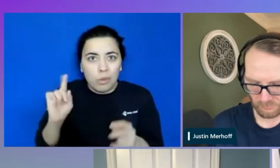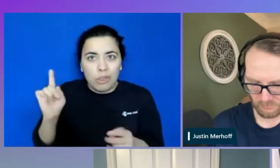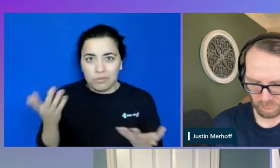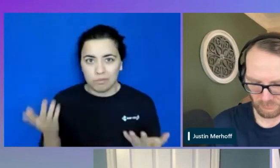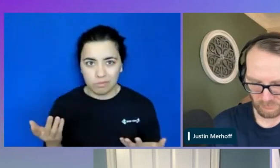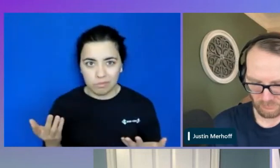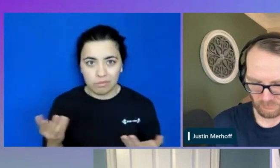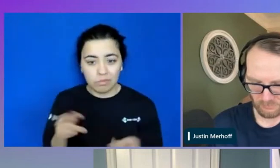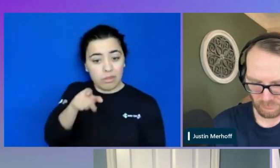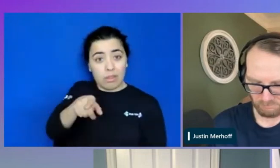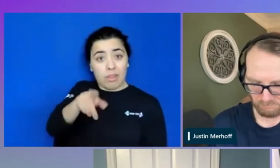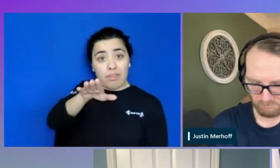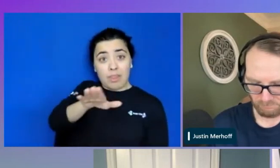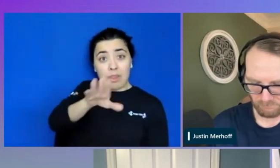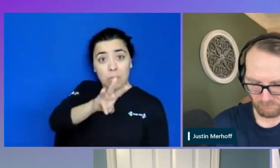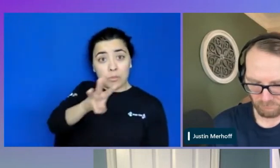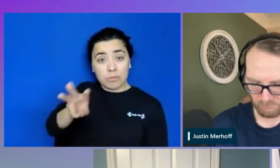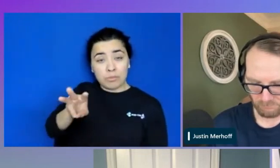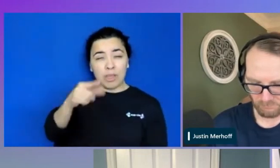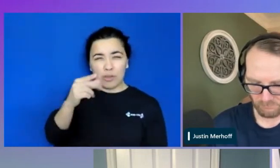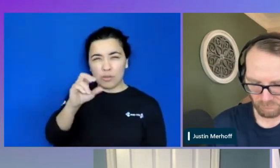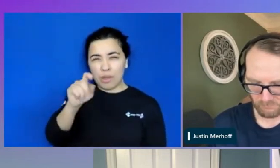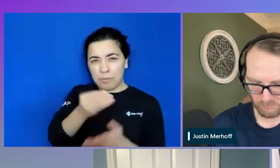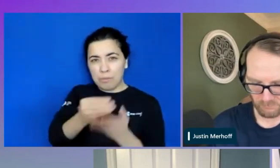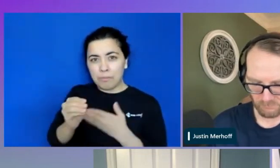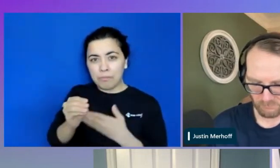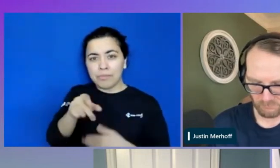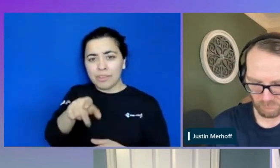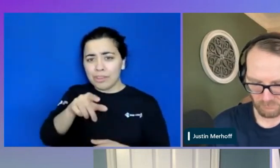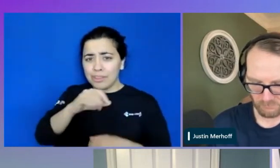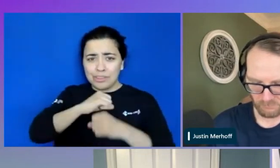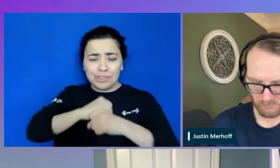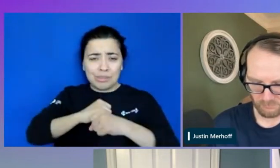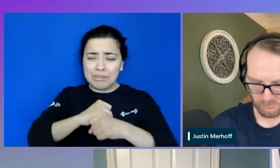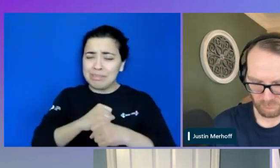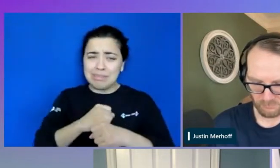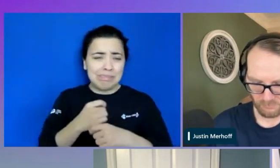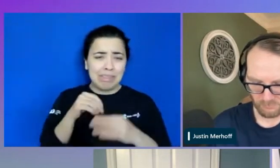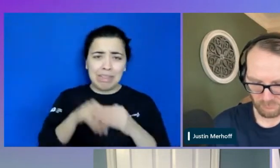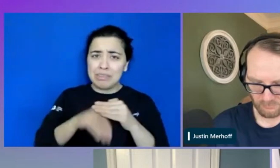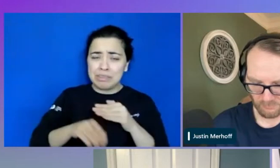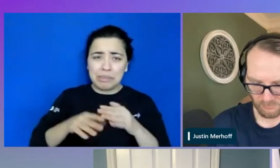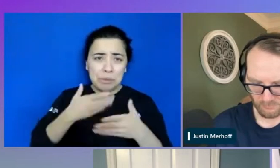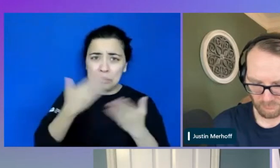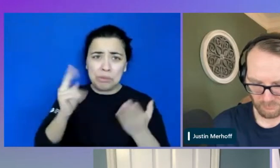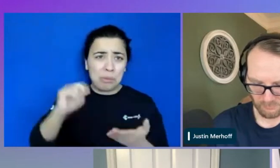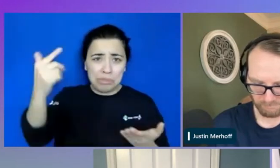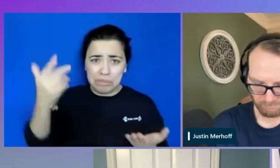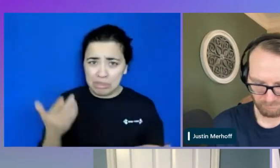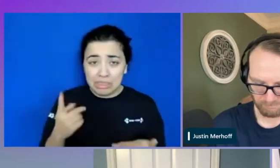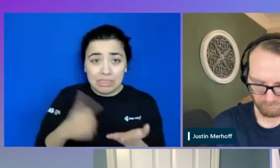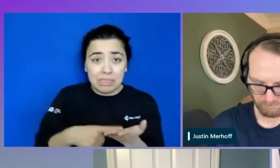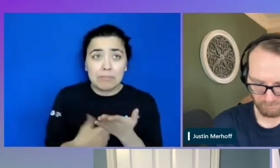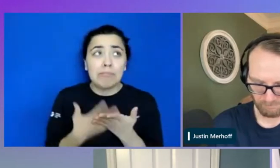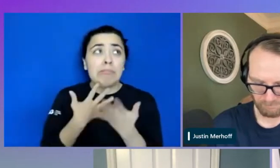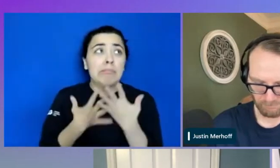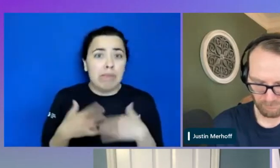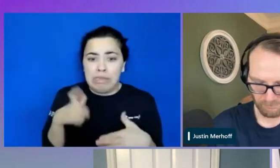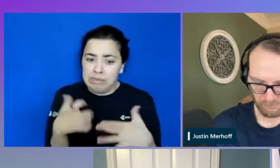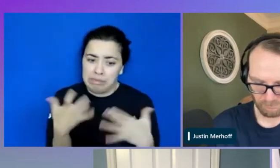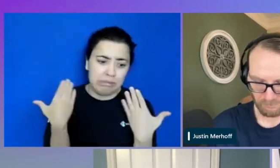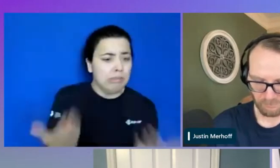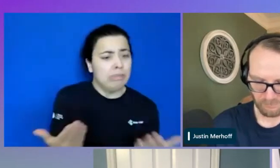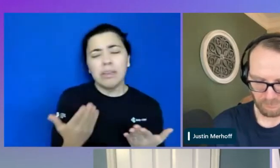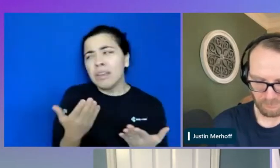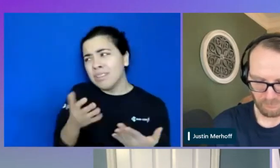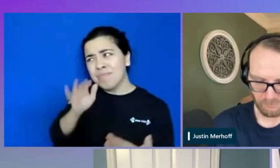including their security, was very, very inaccessible. But sometimes when you have to do desperate things, you take desperate measures. And